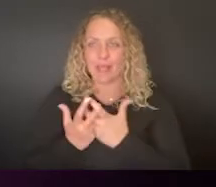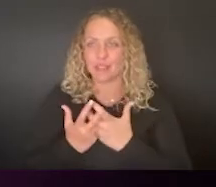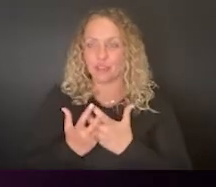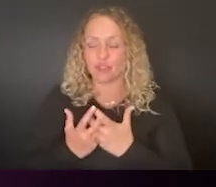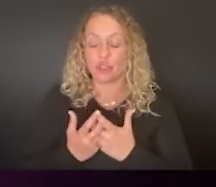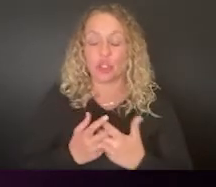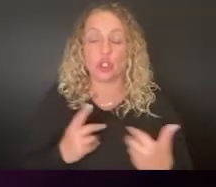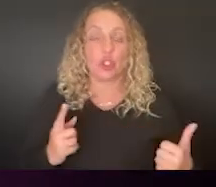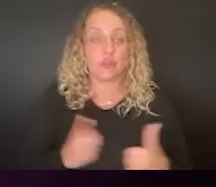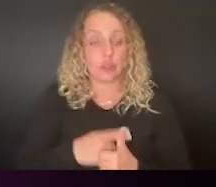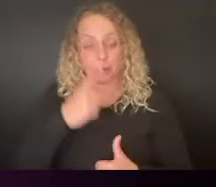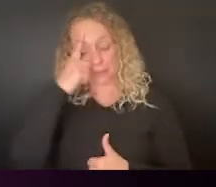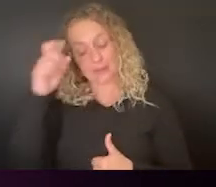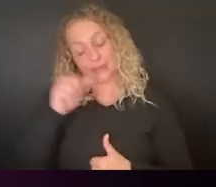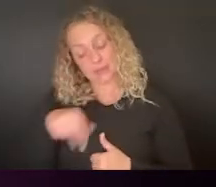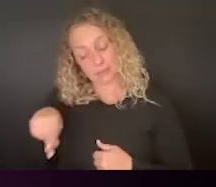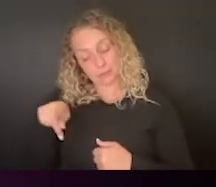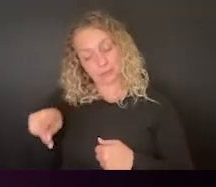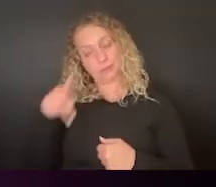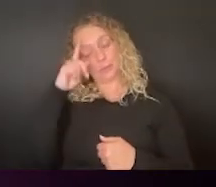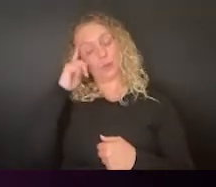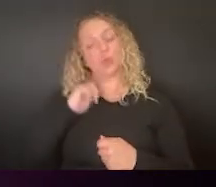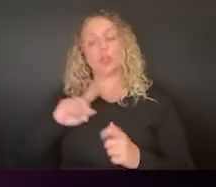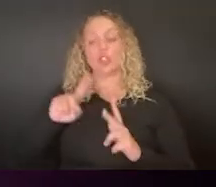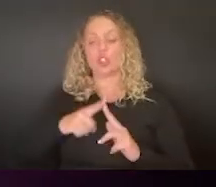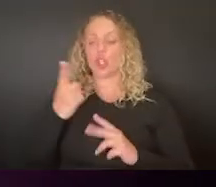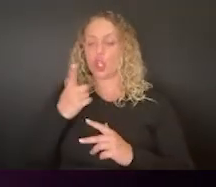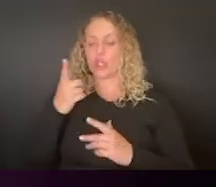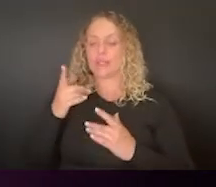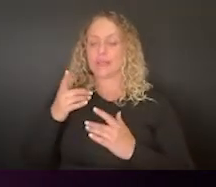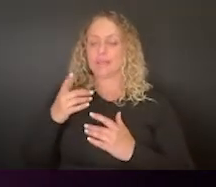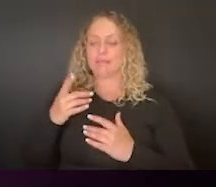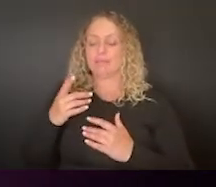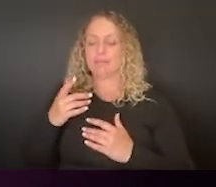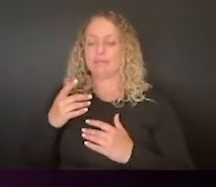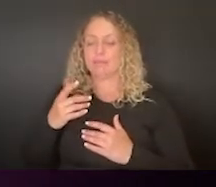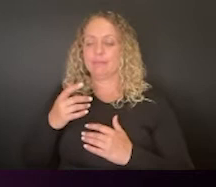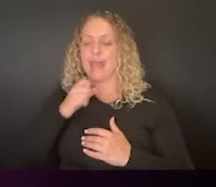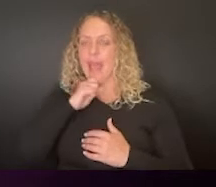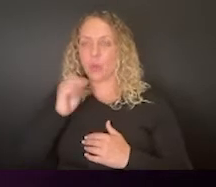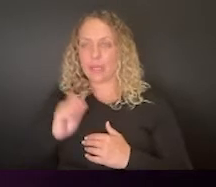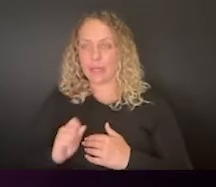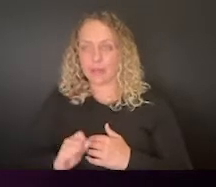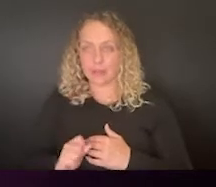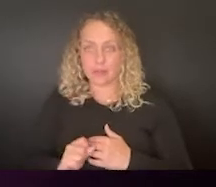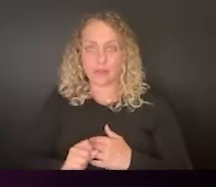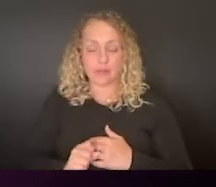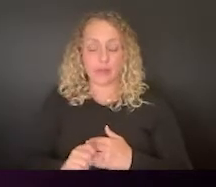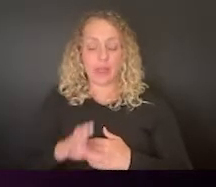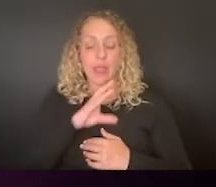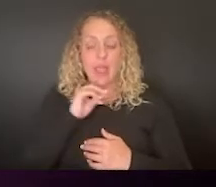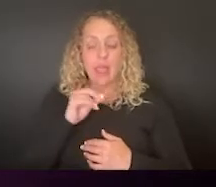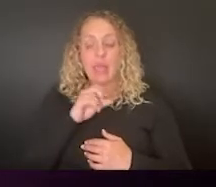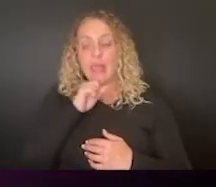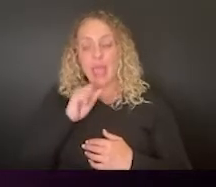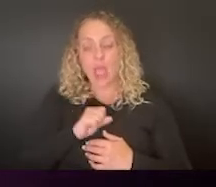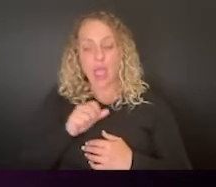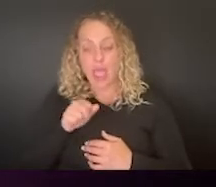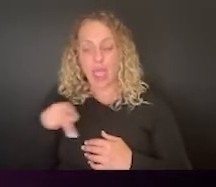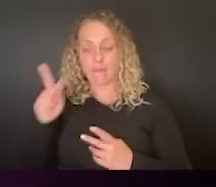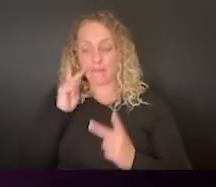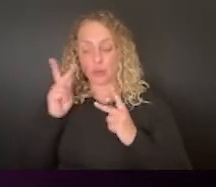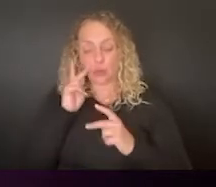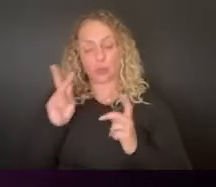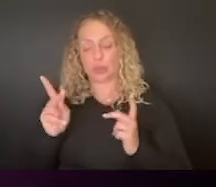visuals between your marketing site and your product app get out of sync. First, because your product app will